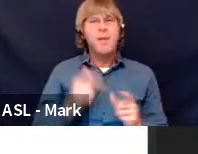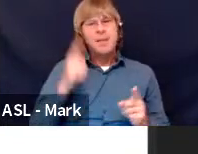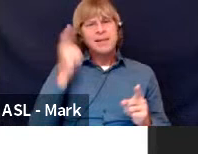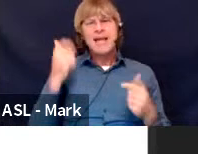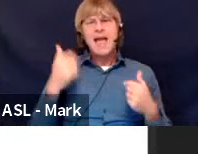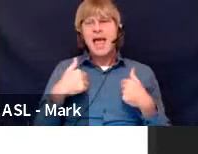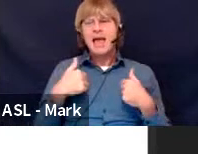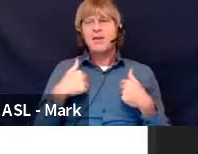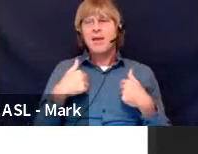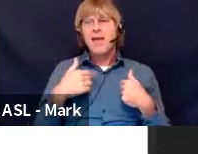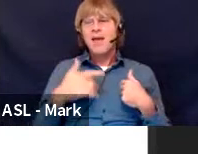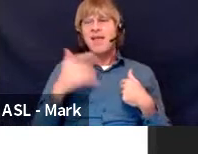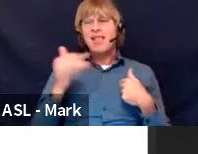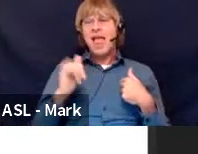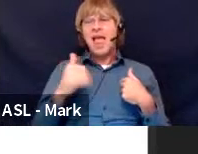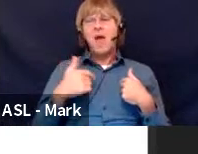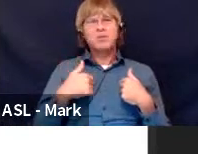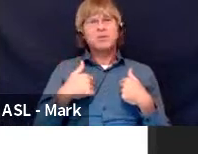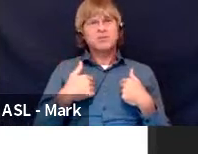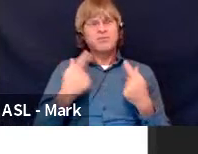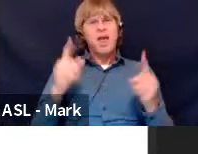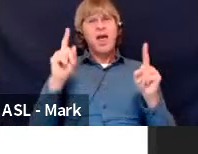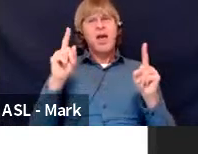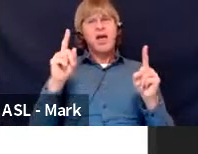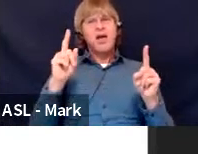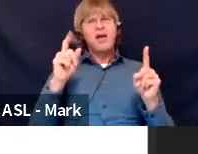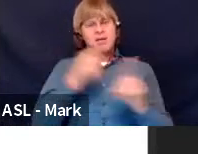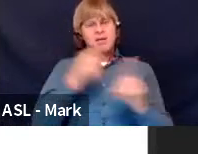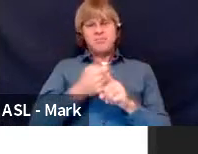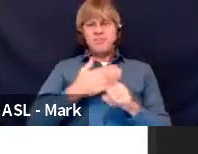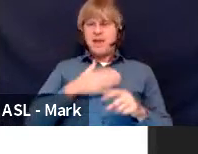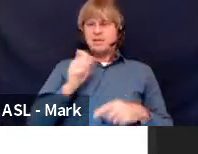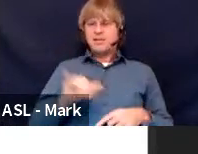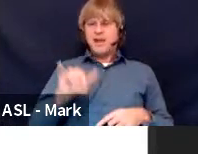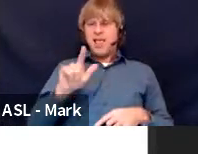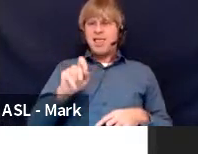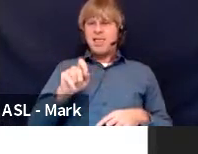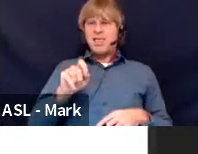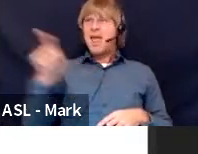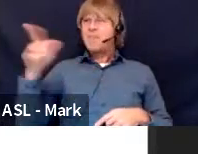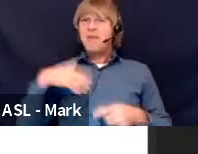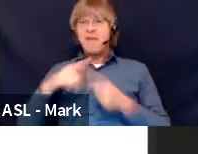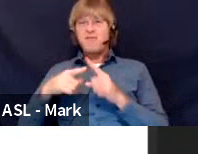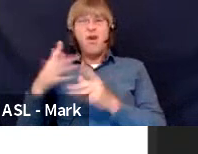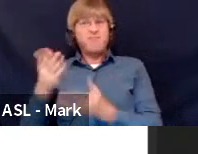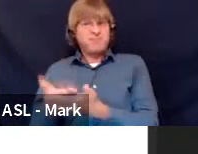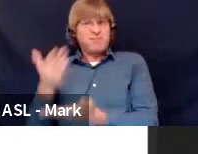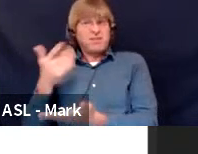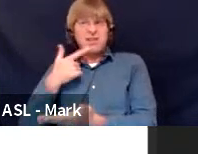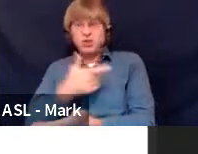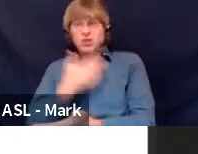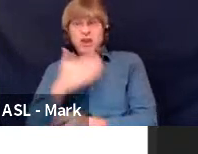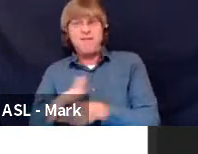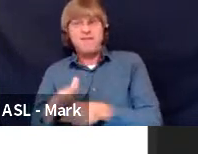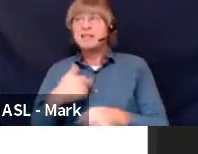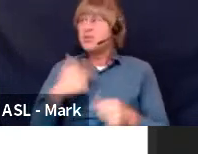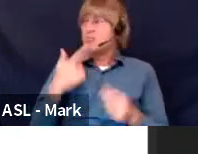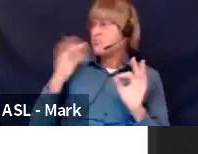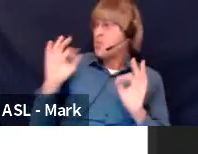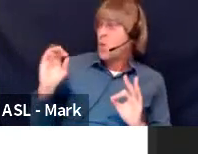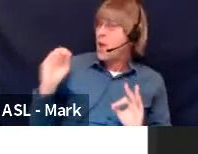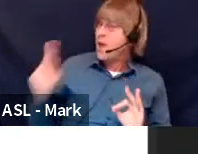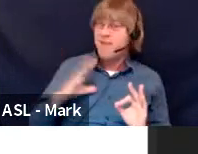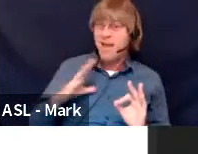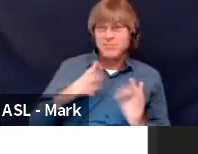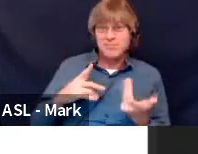Because I felt like I was on something with this style. And, you know, my friend had already validated it. And so I'm like, all right, well, you know,